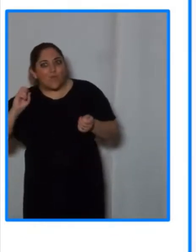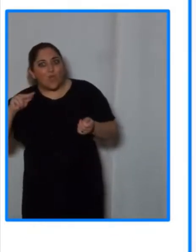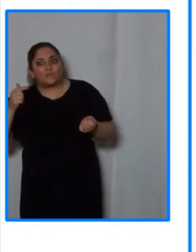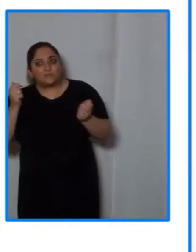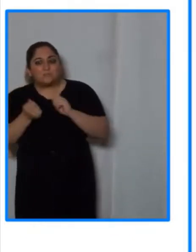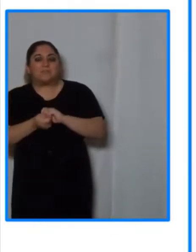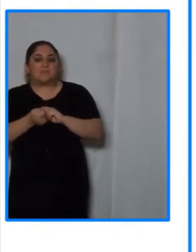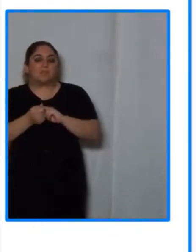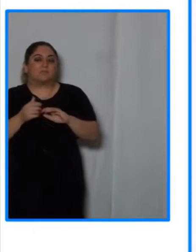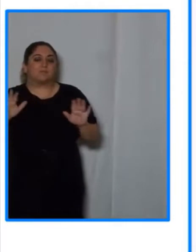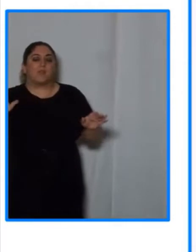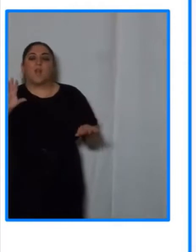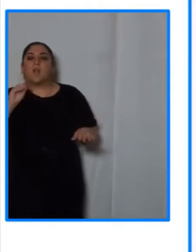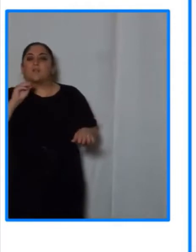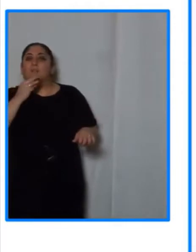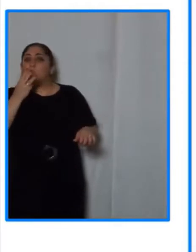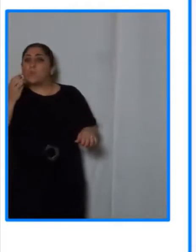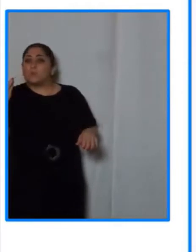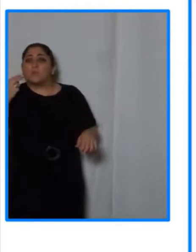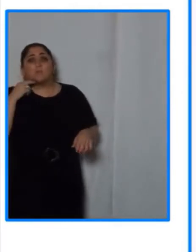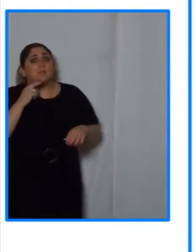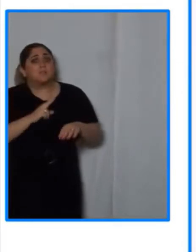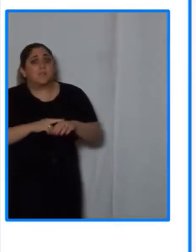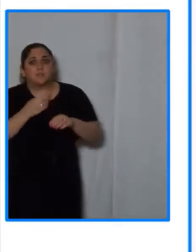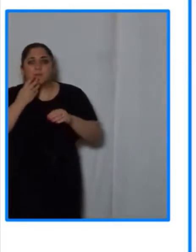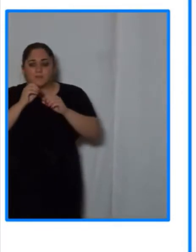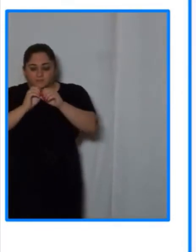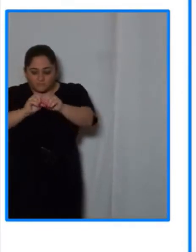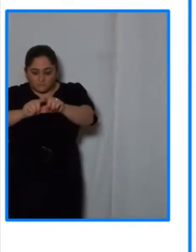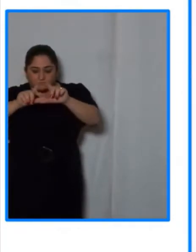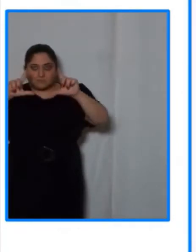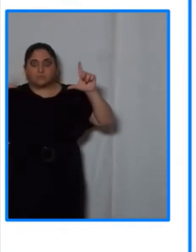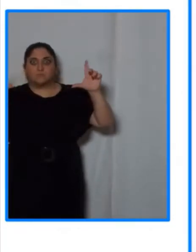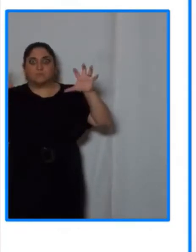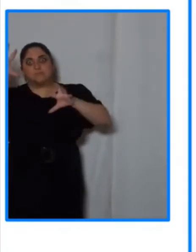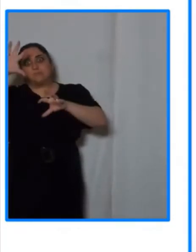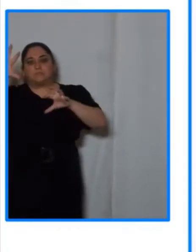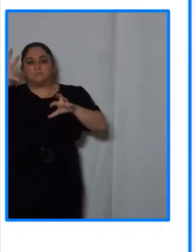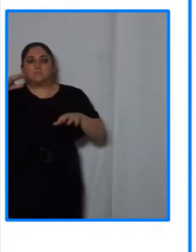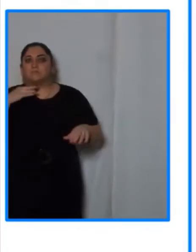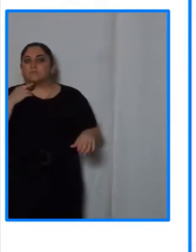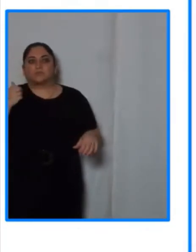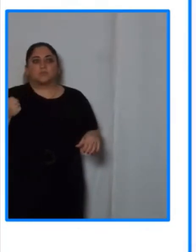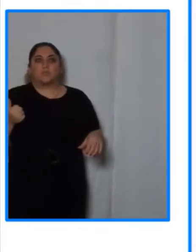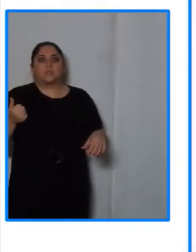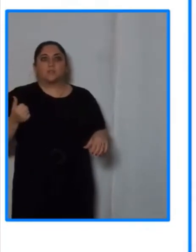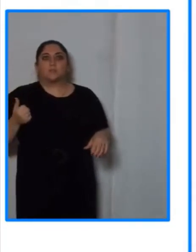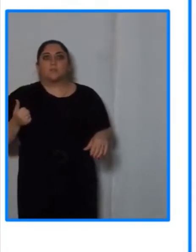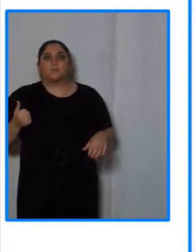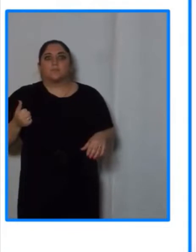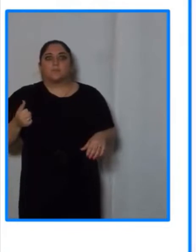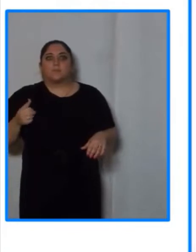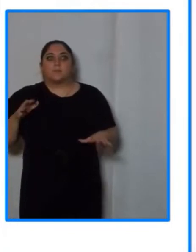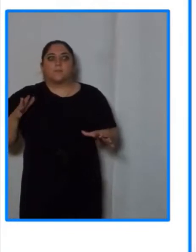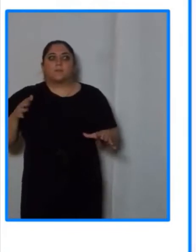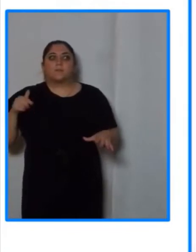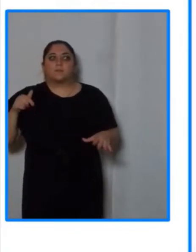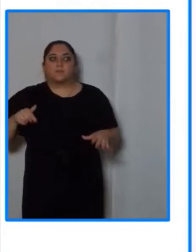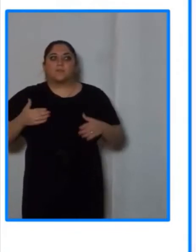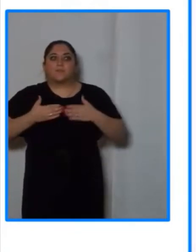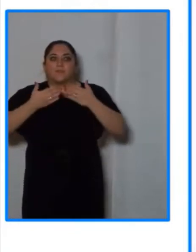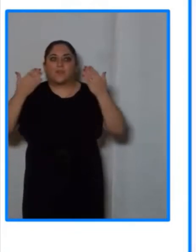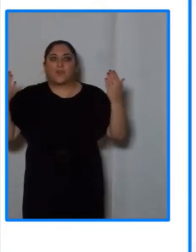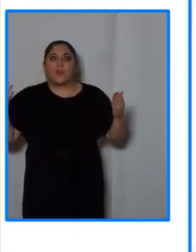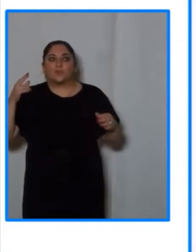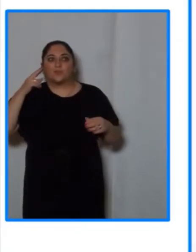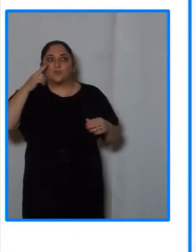Unfortunately, a lot of websites fail here, and when zooming in, the websites break unexpectedly. For instance, this morning I was reading news from a